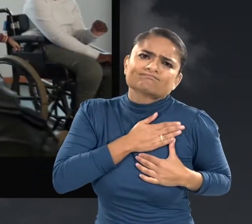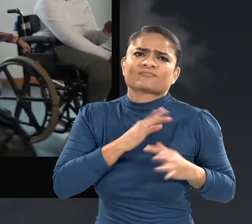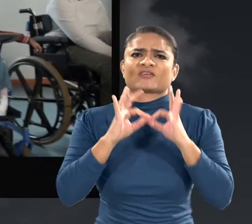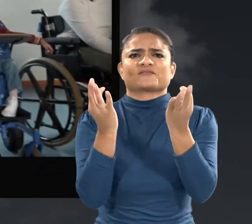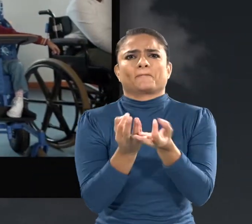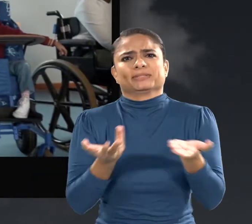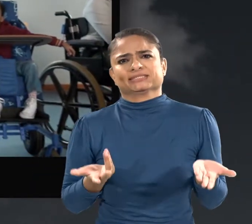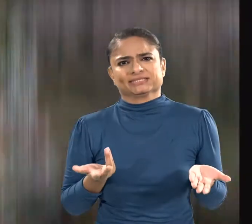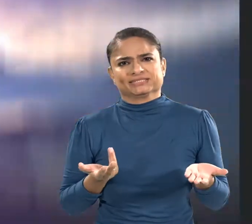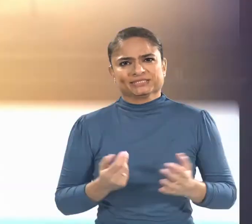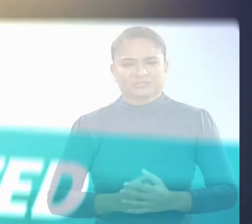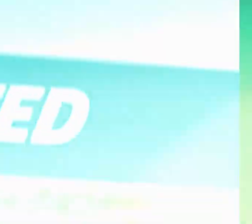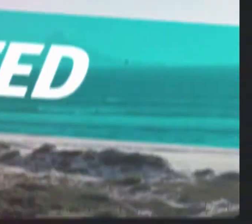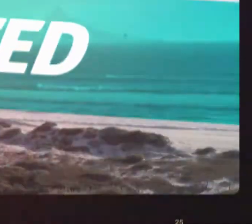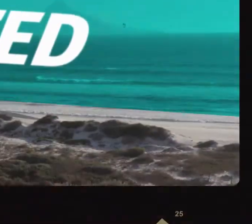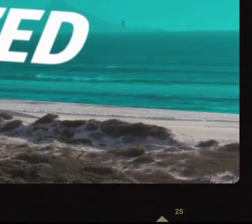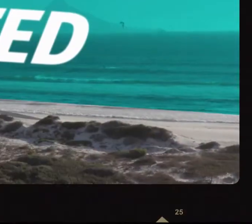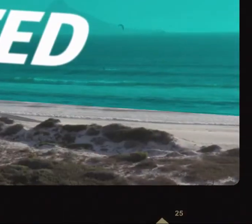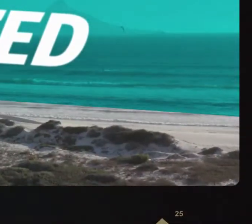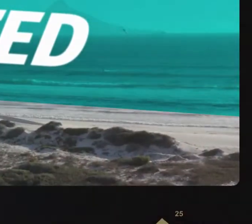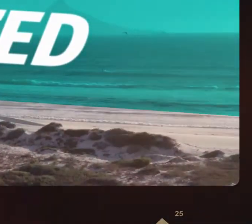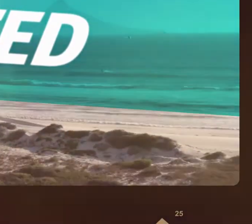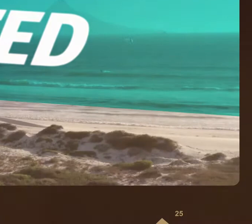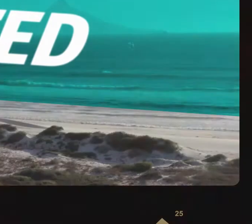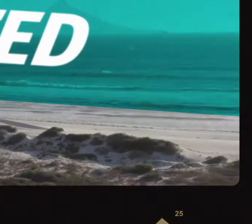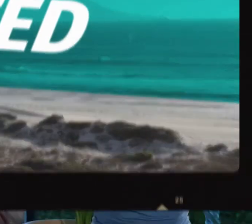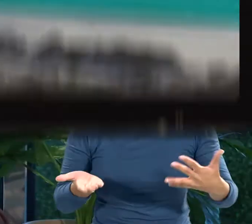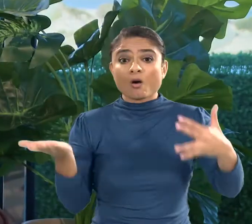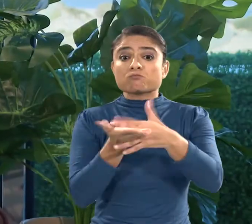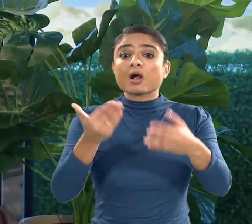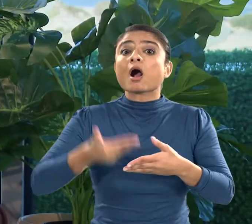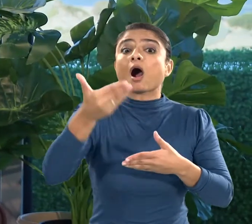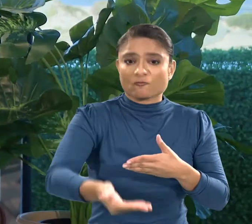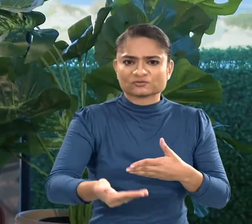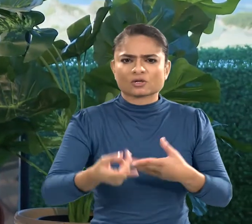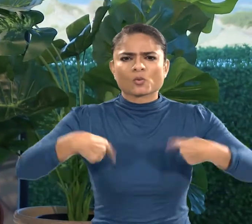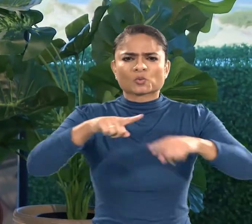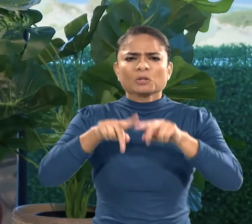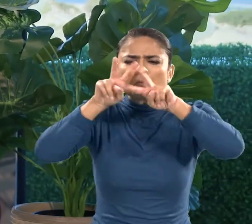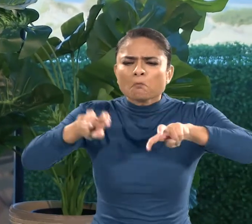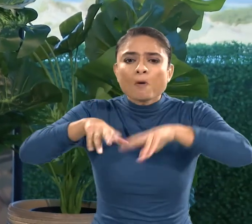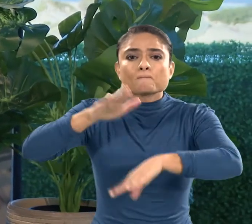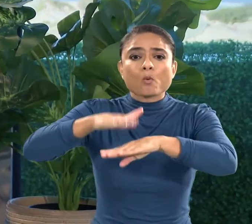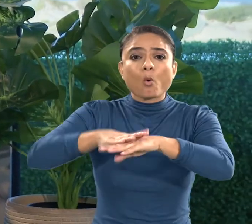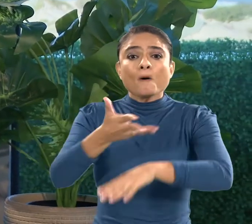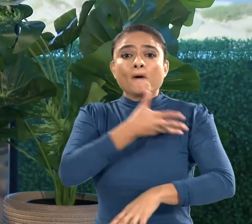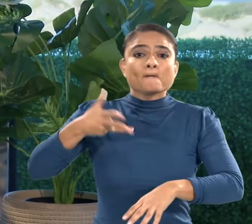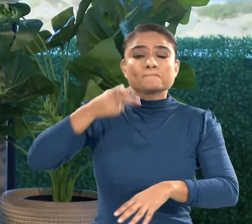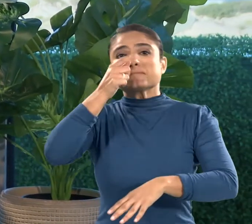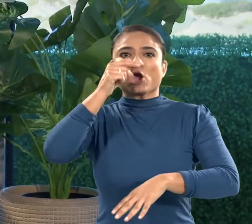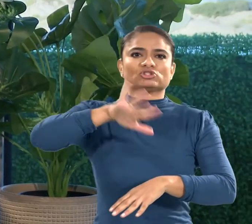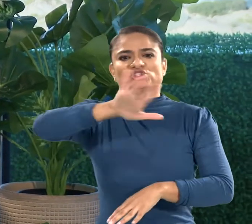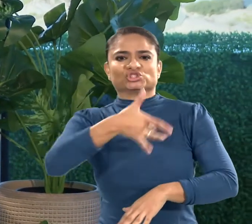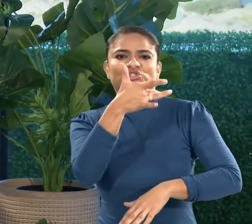journey. Na die advertentiebreek vind ons meer uit oor